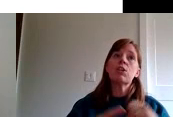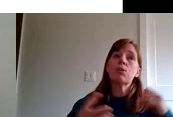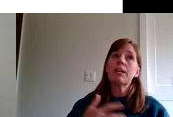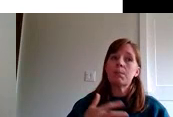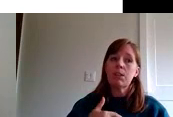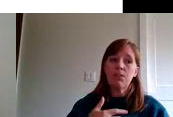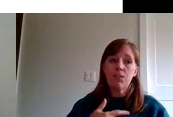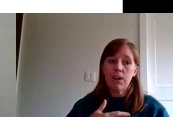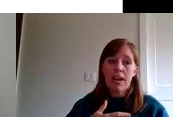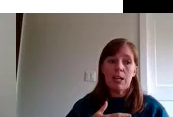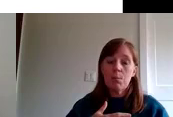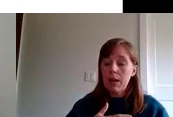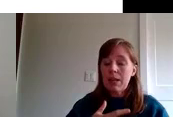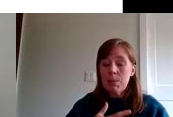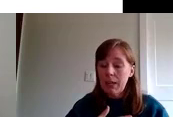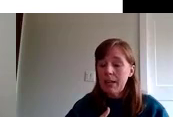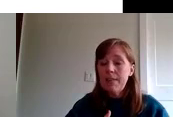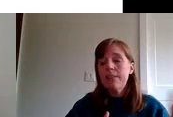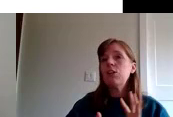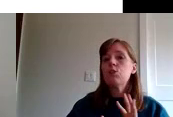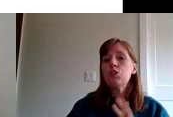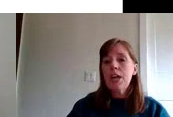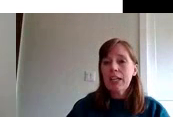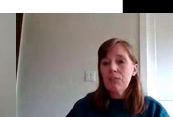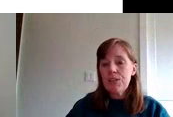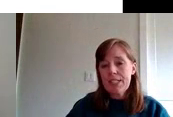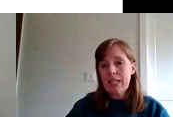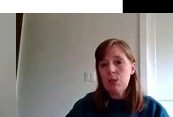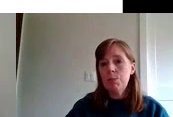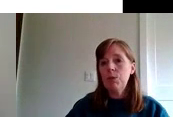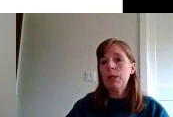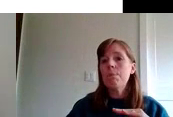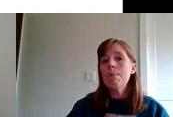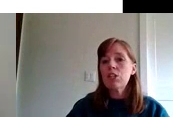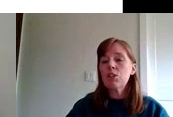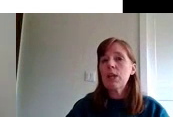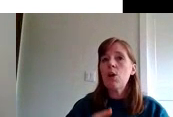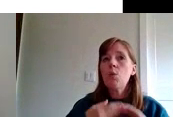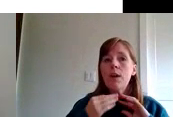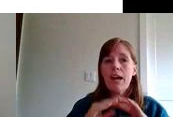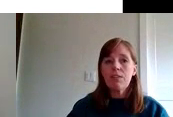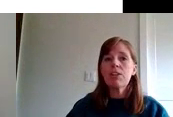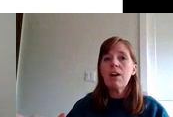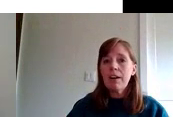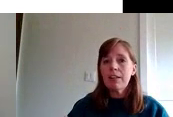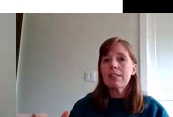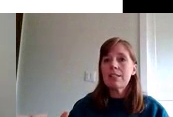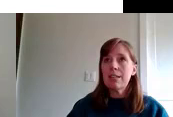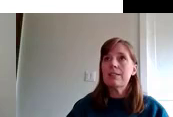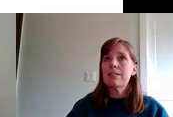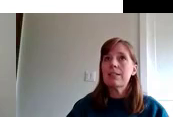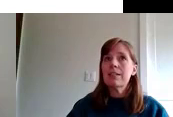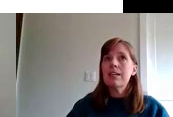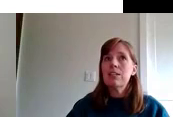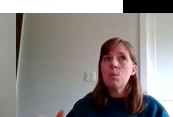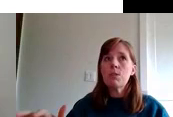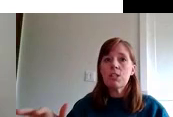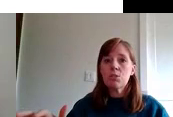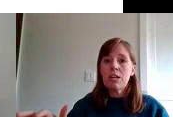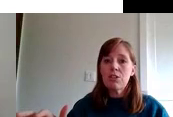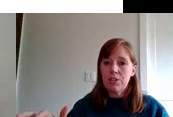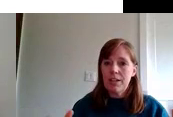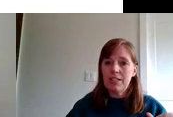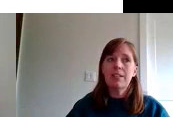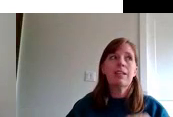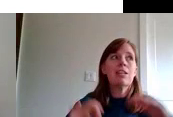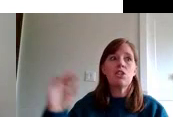you are even creating something for anybody, that you check it for accessibility. Make sure that whatever your audience is, it's almost